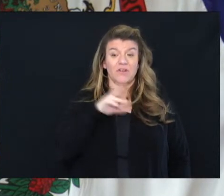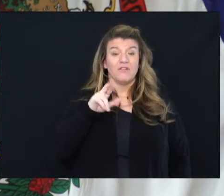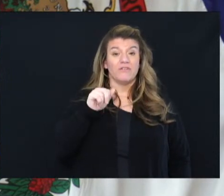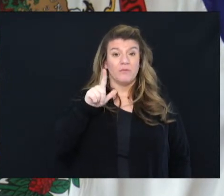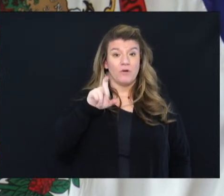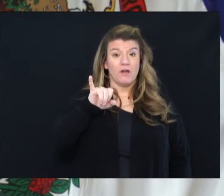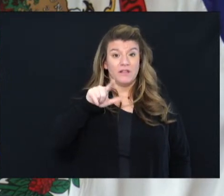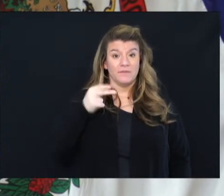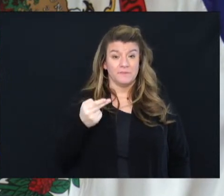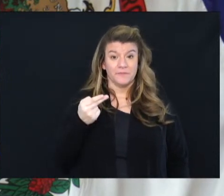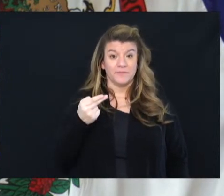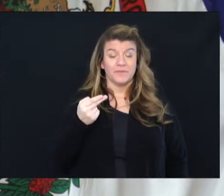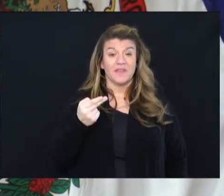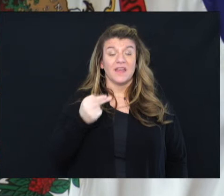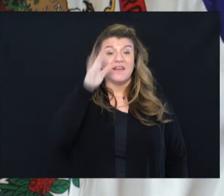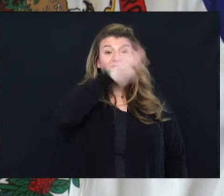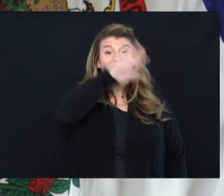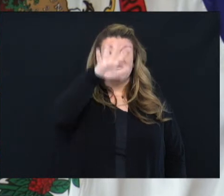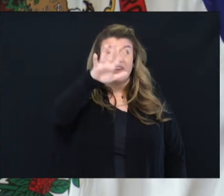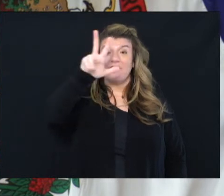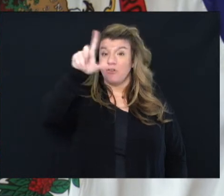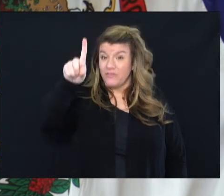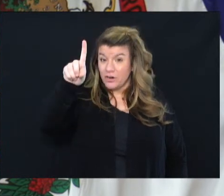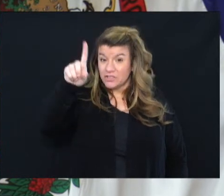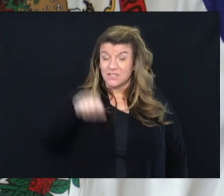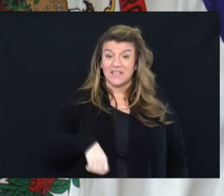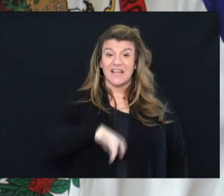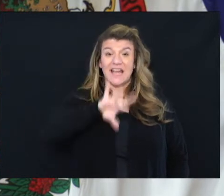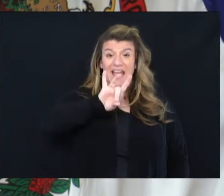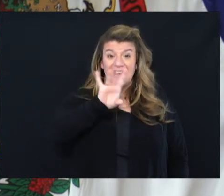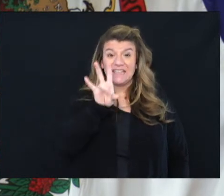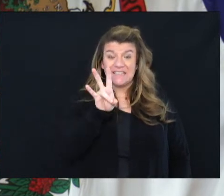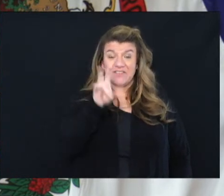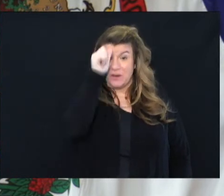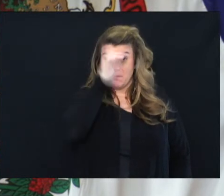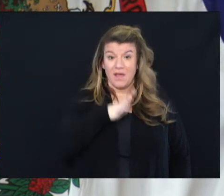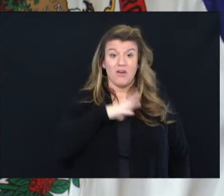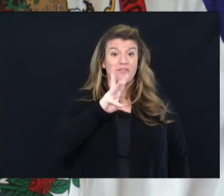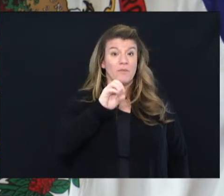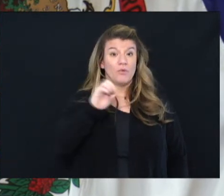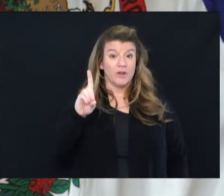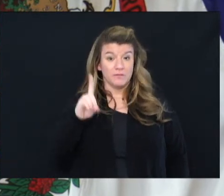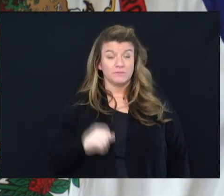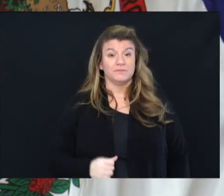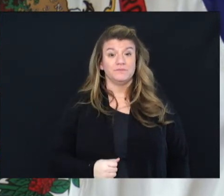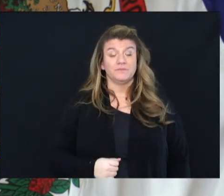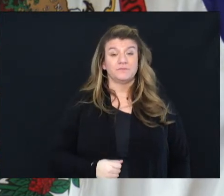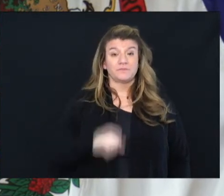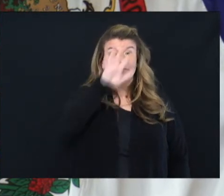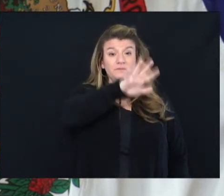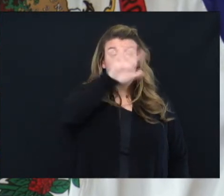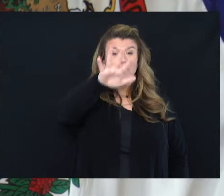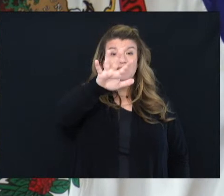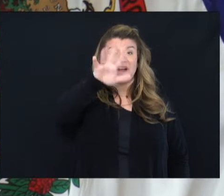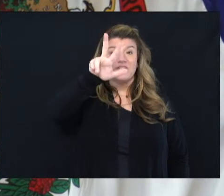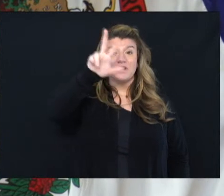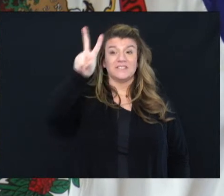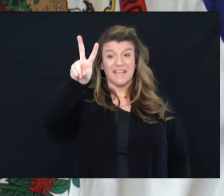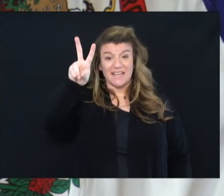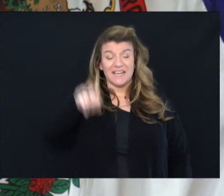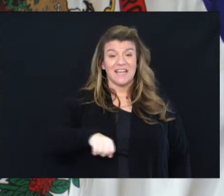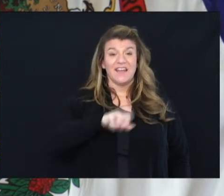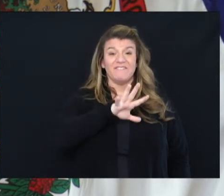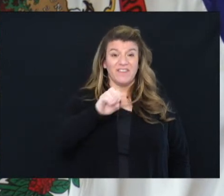Raleigh County. The 5,531st death, an 87-year-old male from Wood County. The 5,532nd